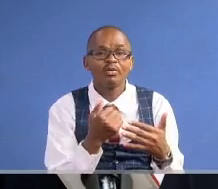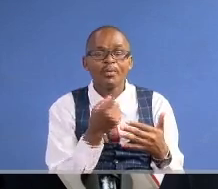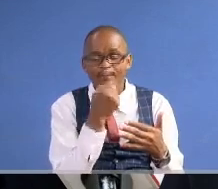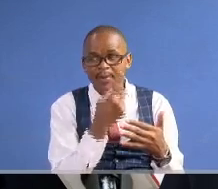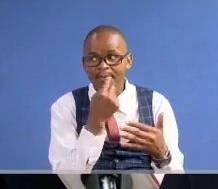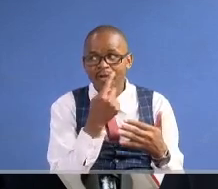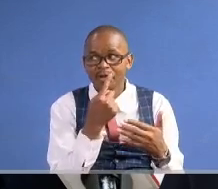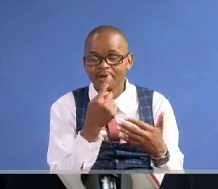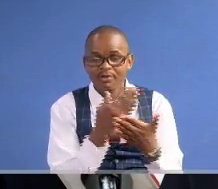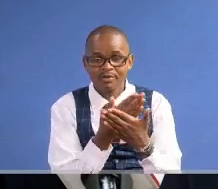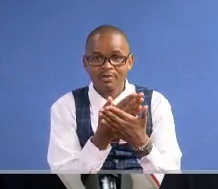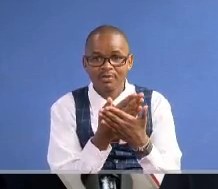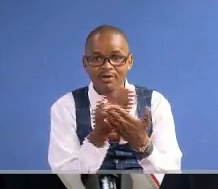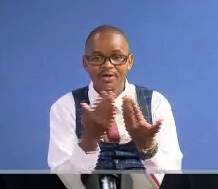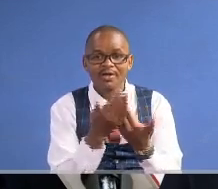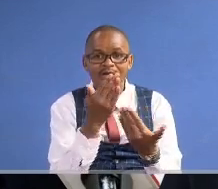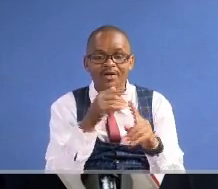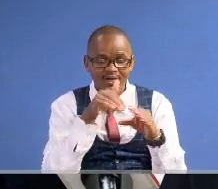medical treatment in South Africa.